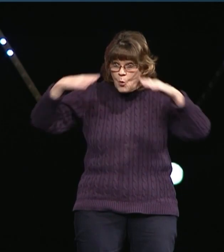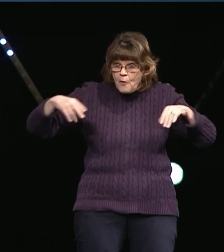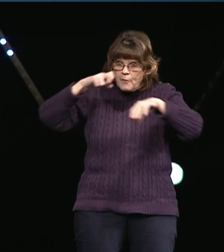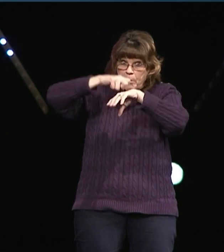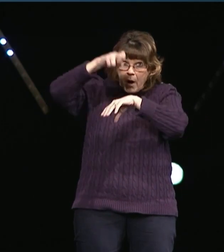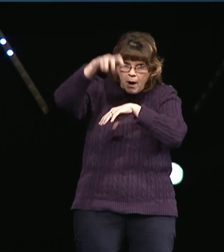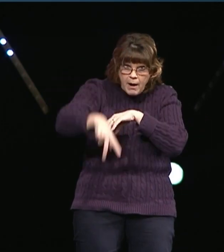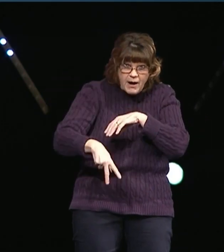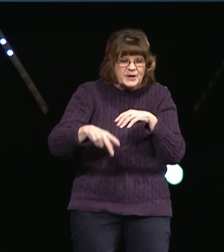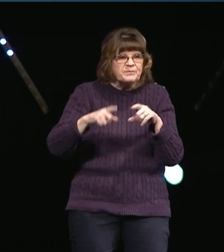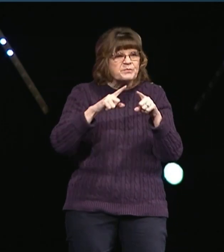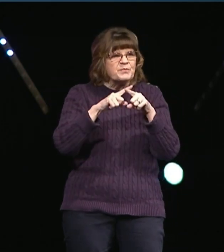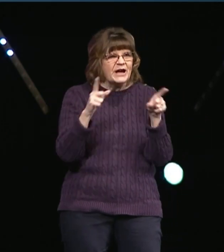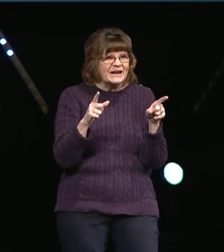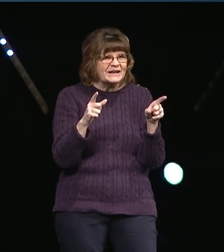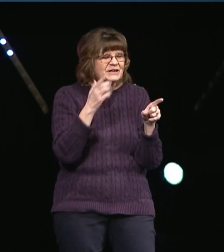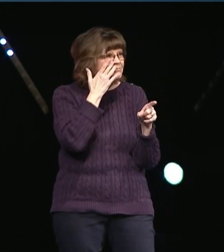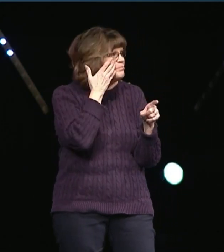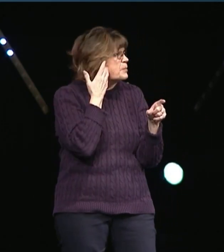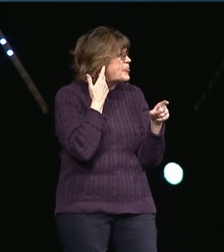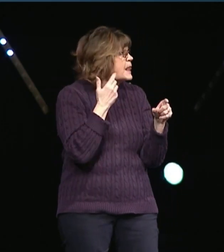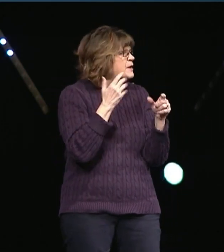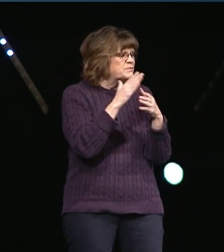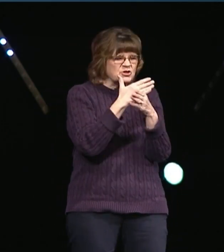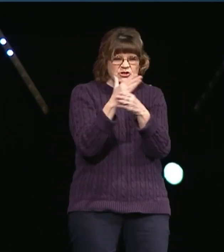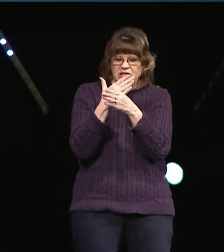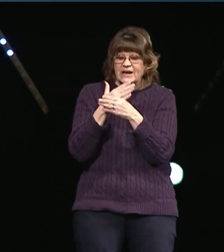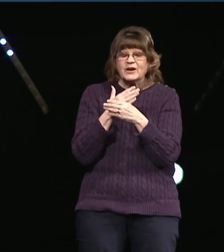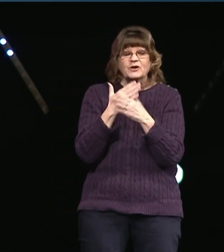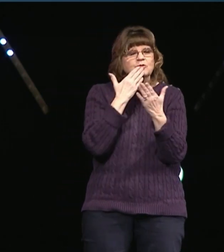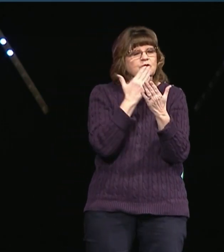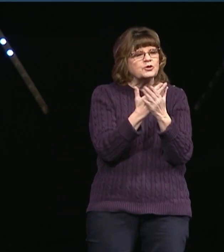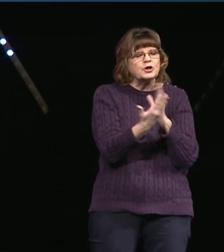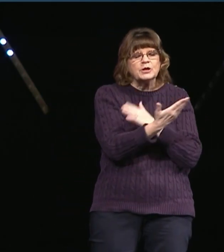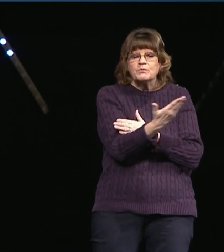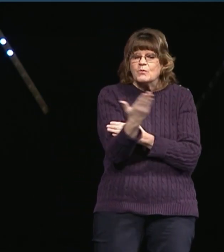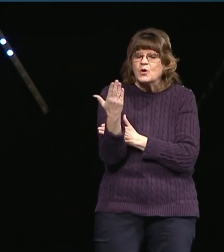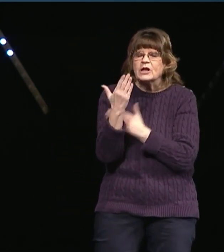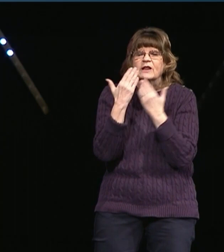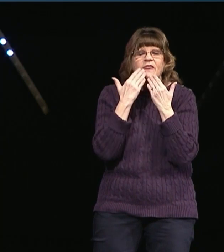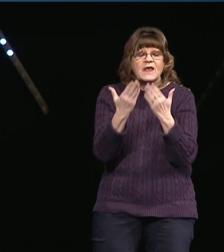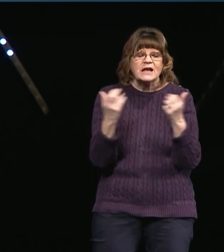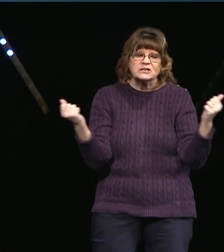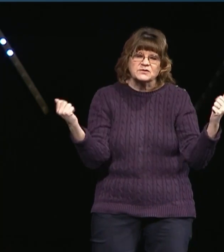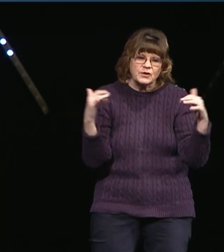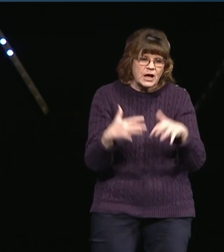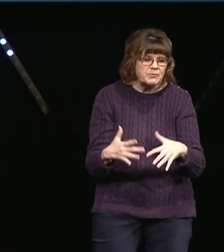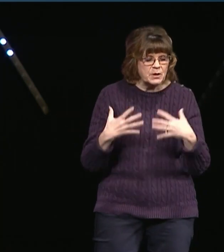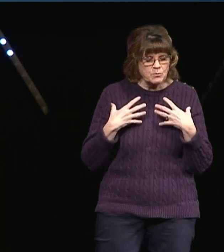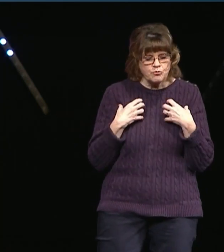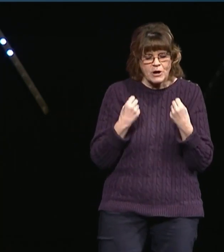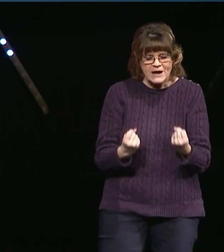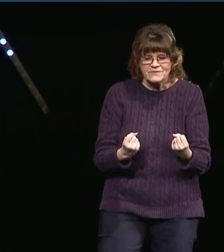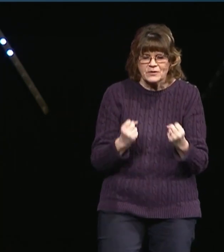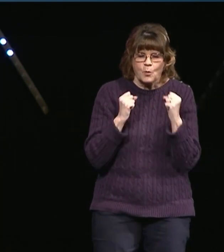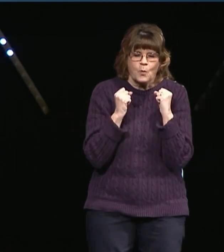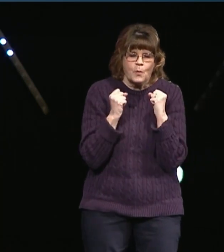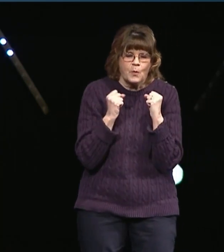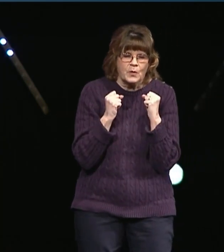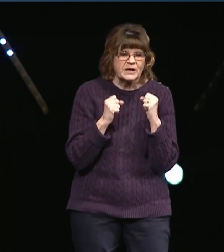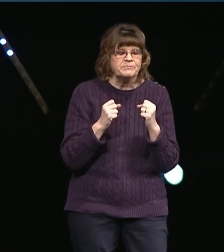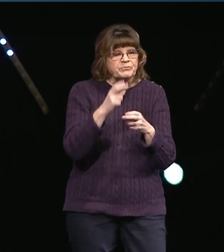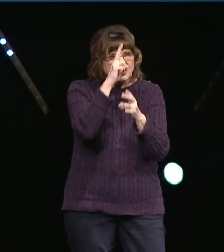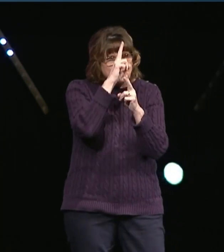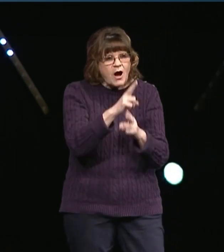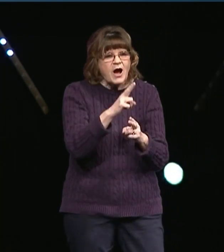Yeah. Would you share some of Larry's stories with us? Good morning, you guys. Thanks for coming out. Thanks for braving the cold to honor